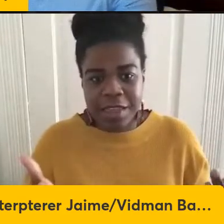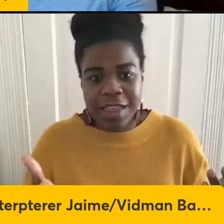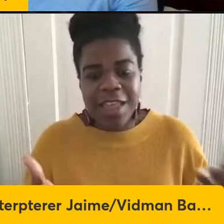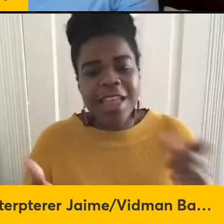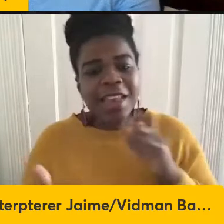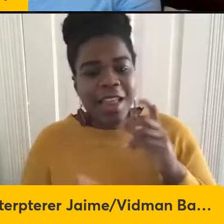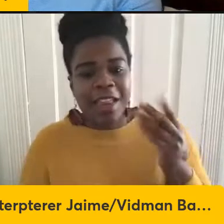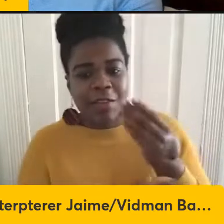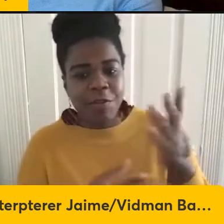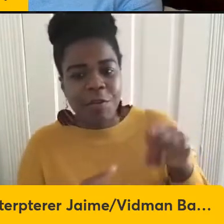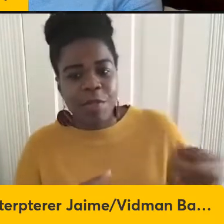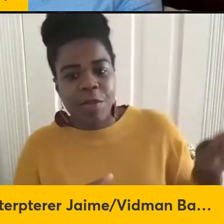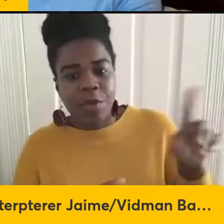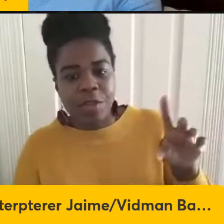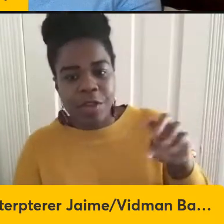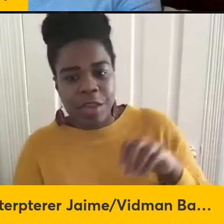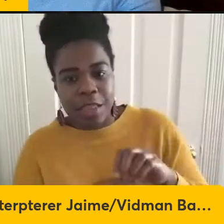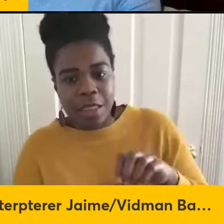the bench.